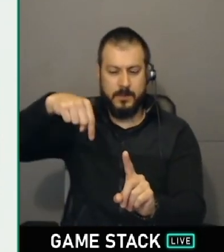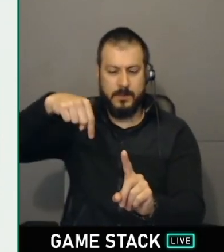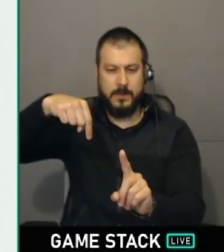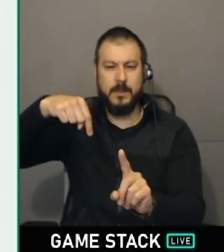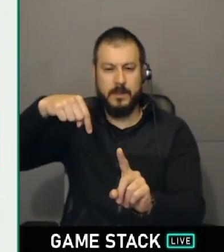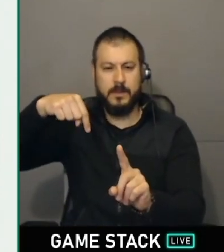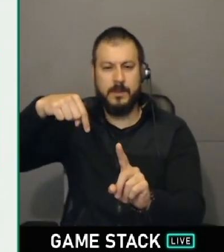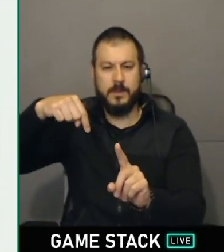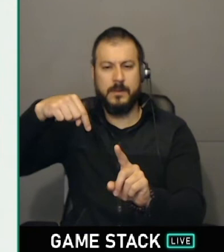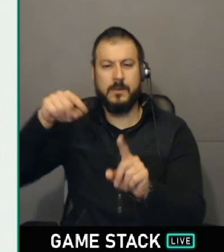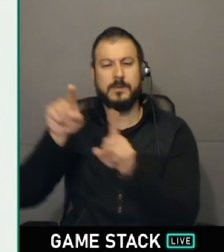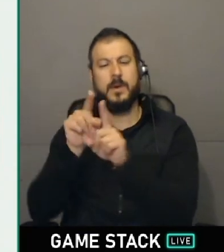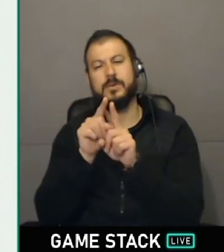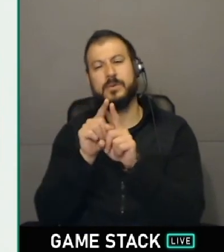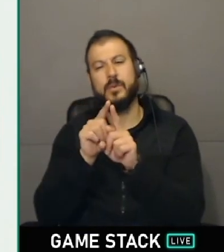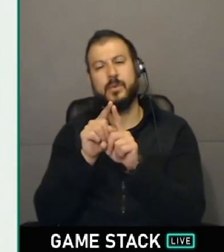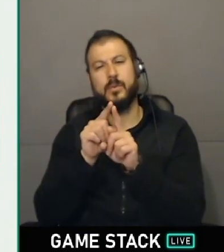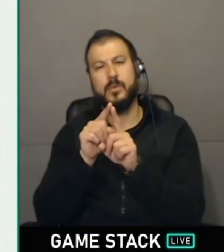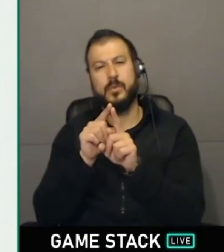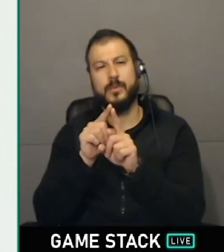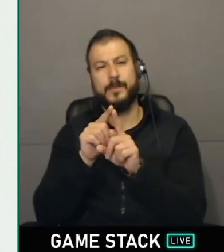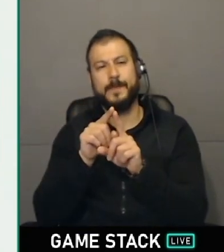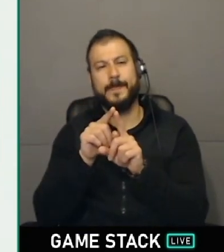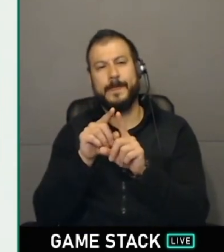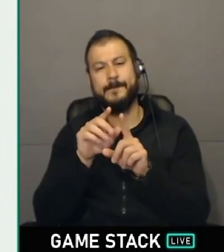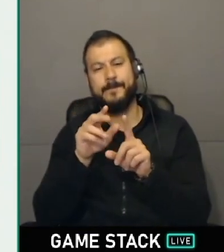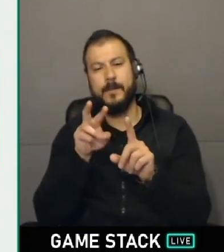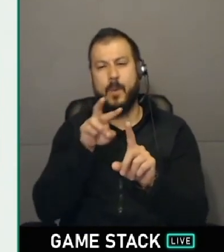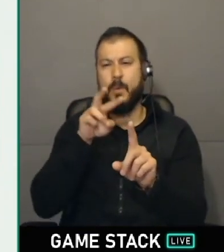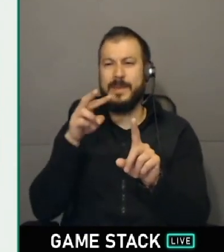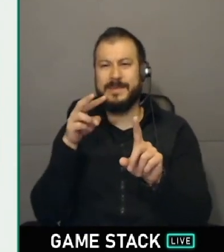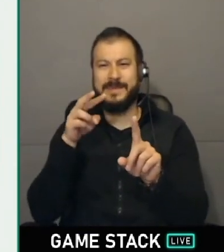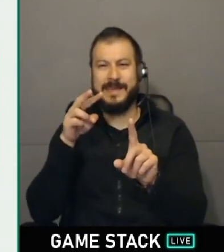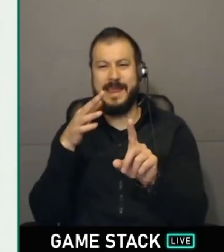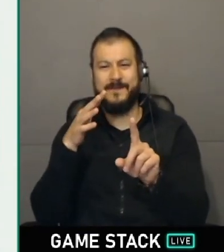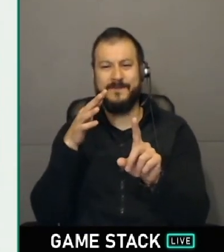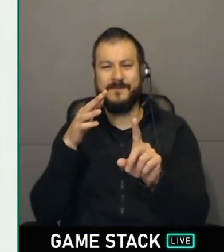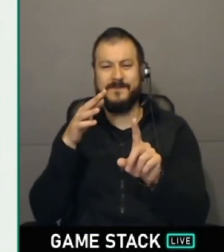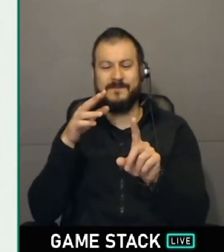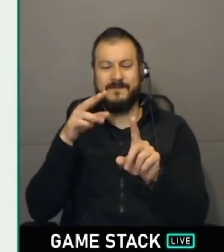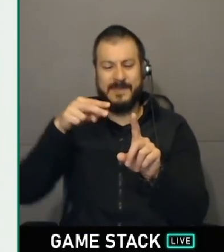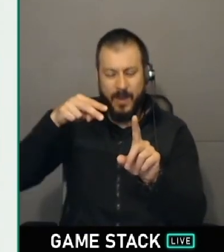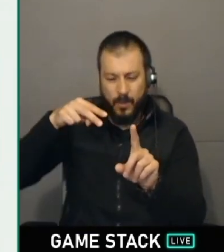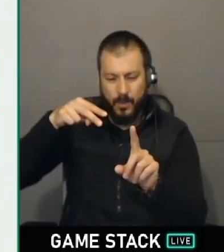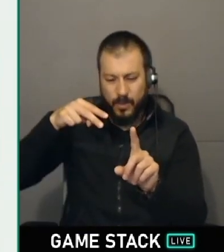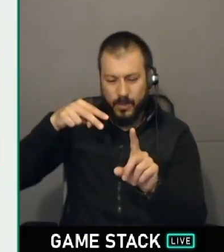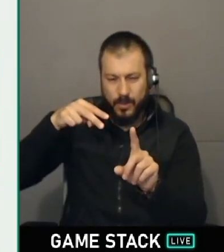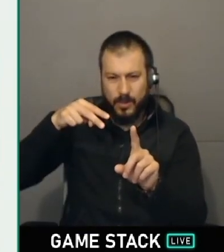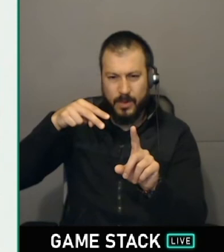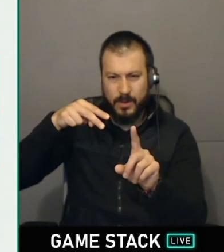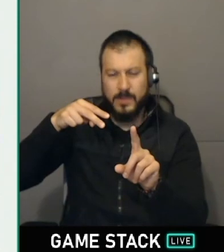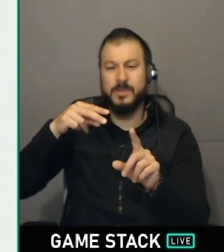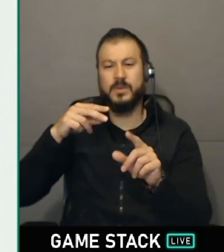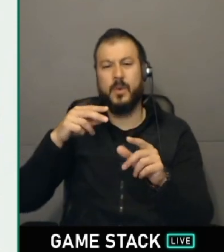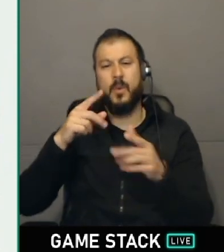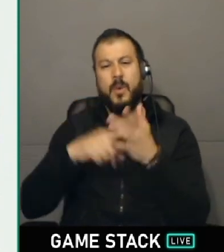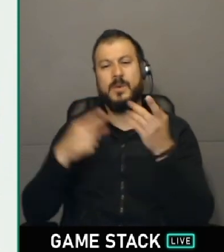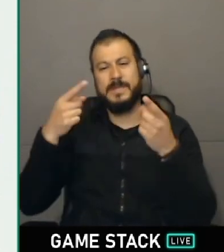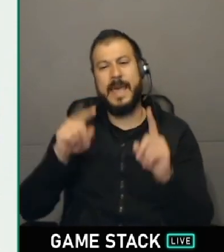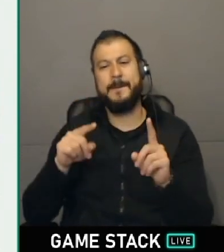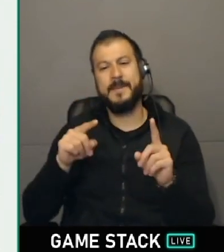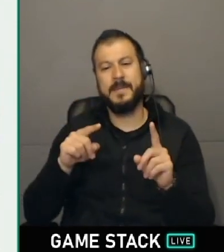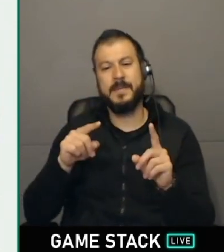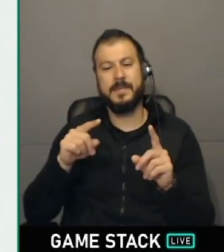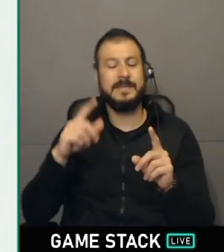was oriented kind of down. So what was happening is that